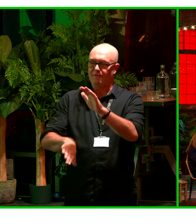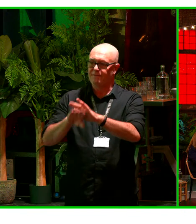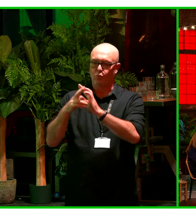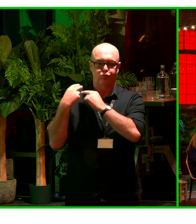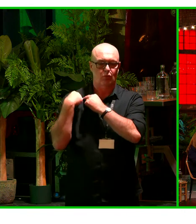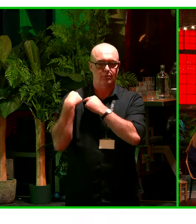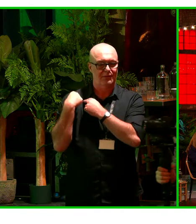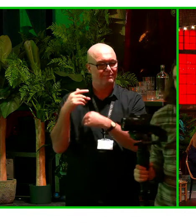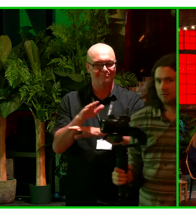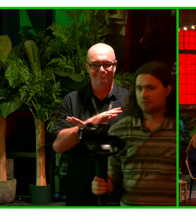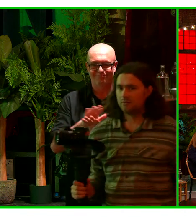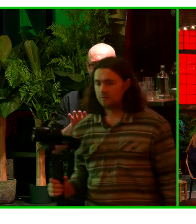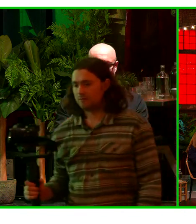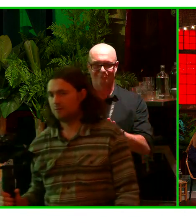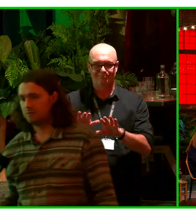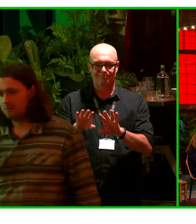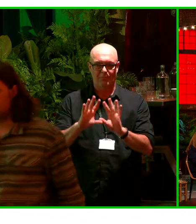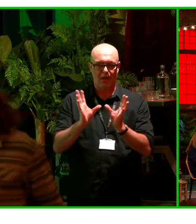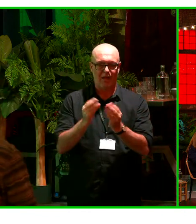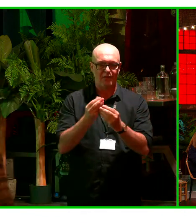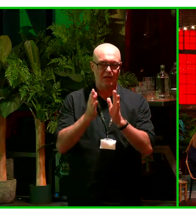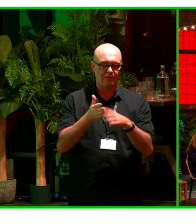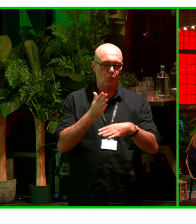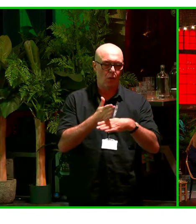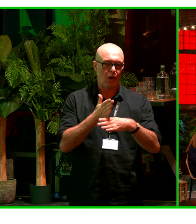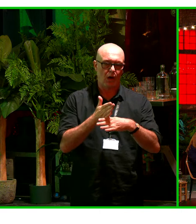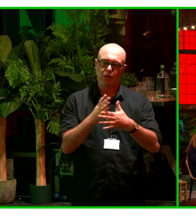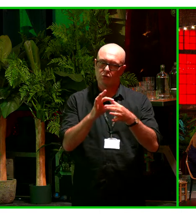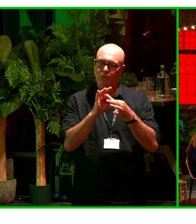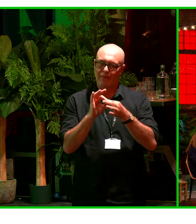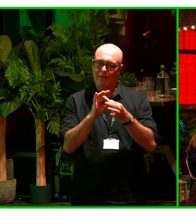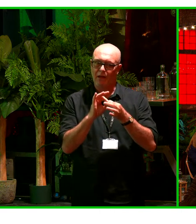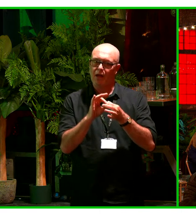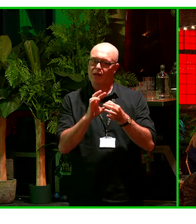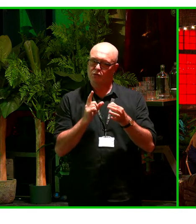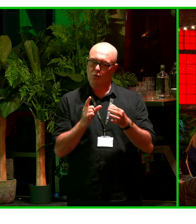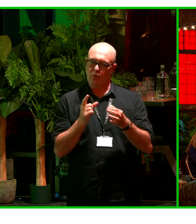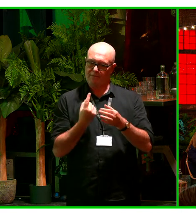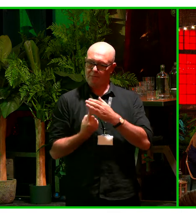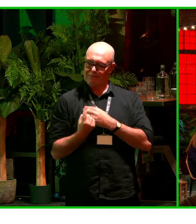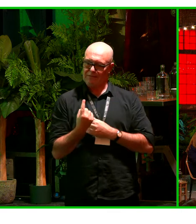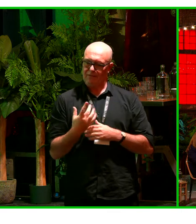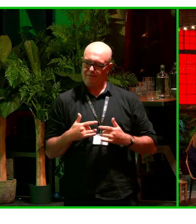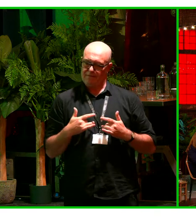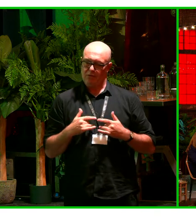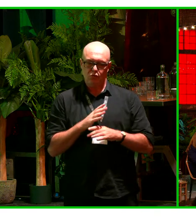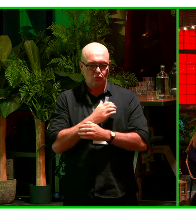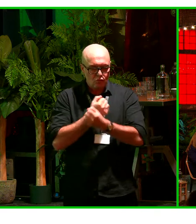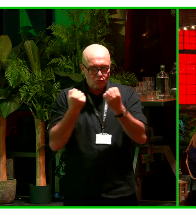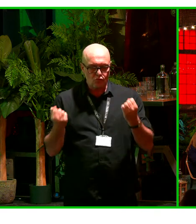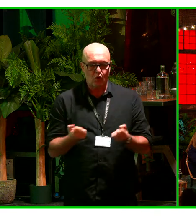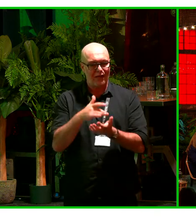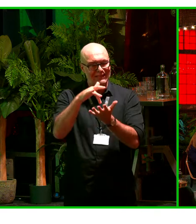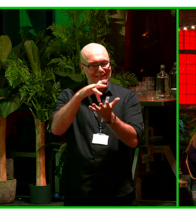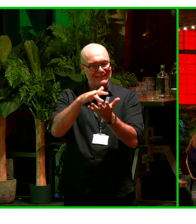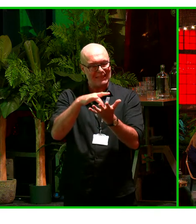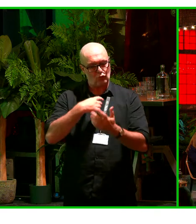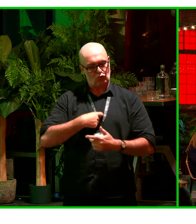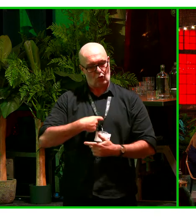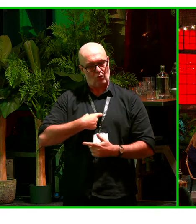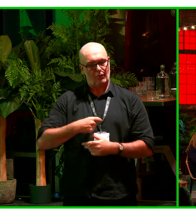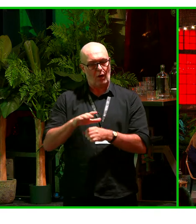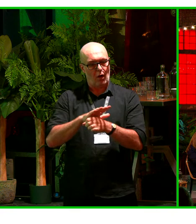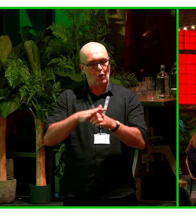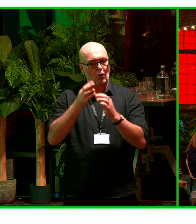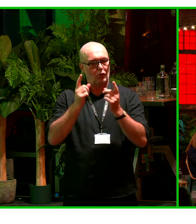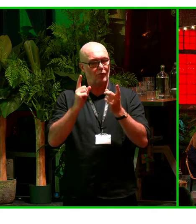has to work together. But I think for me, there's a really strong and central role for local authorities to play in